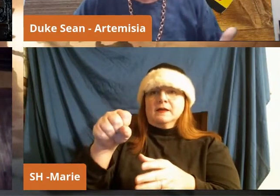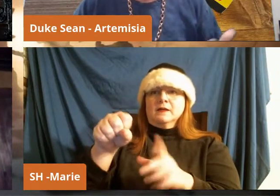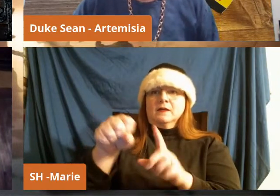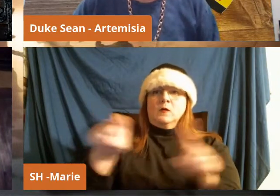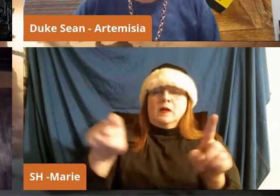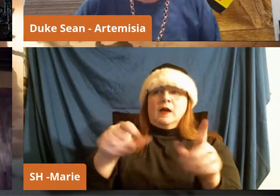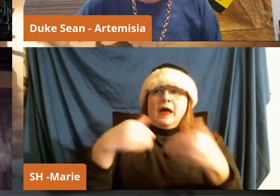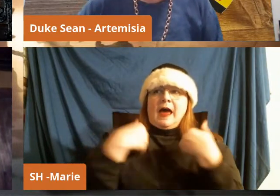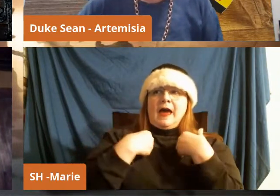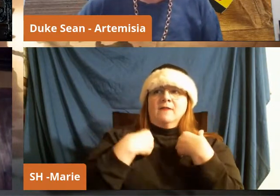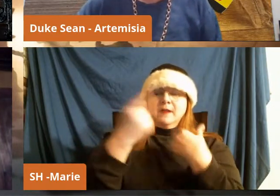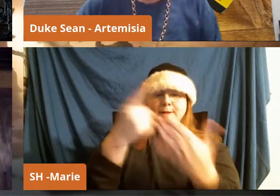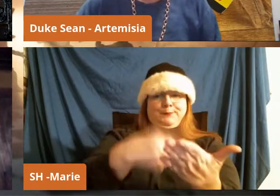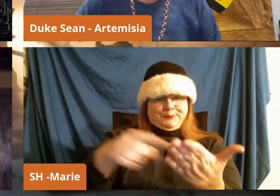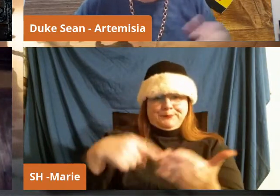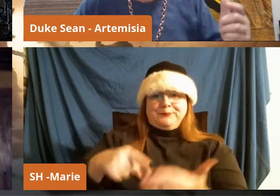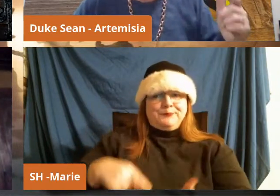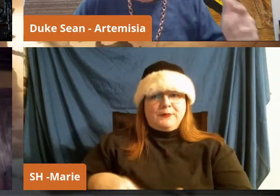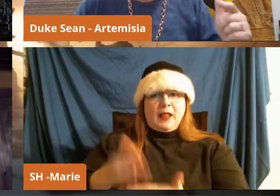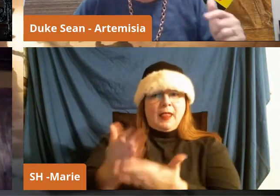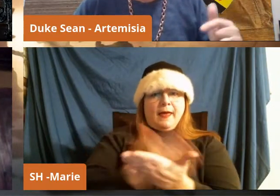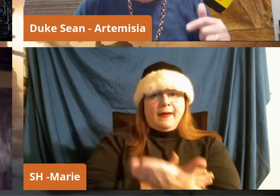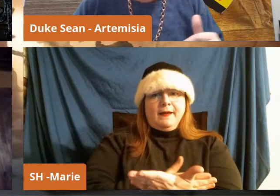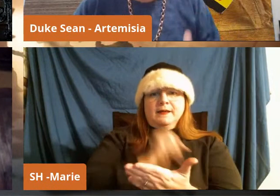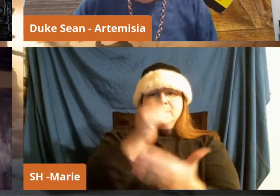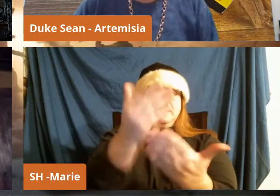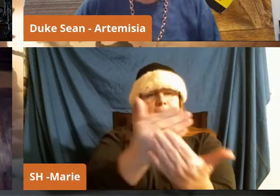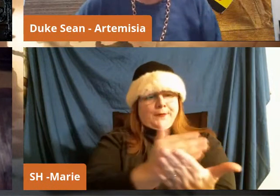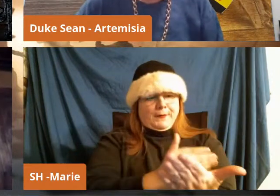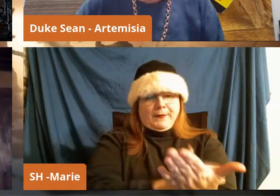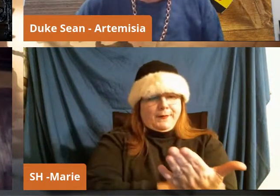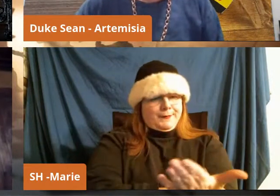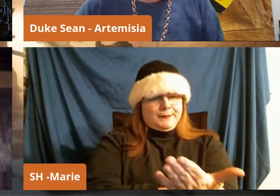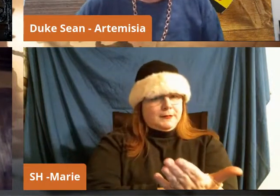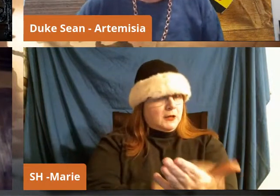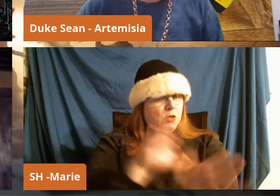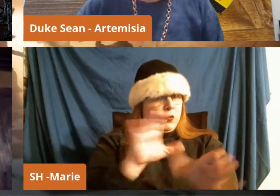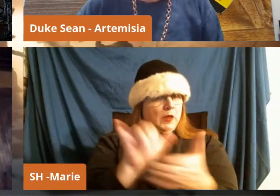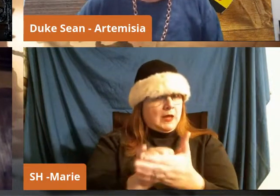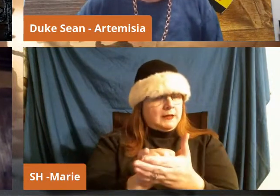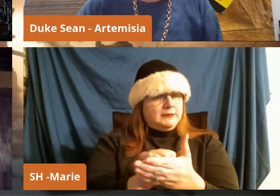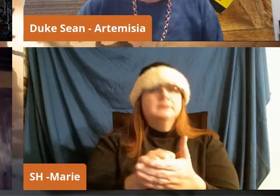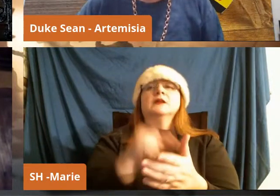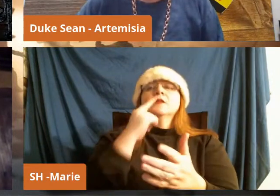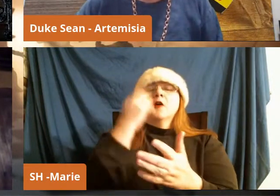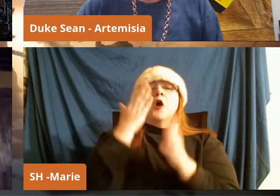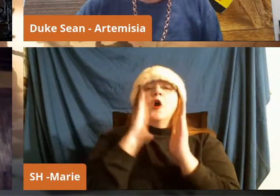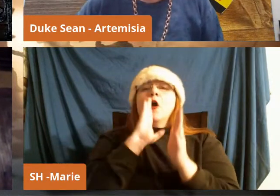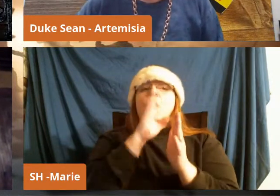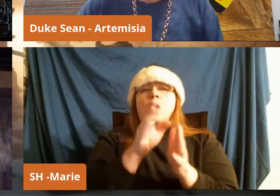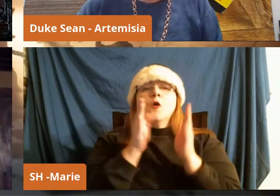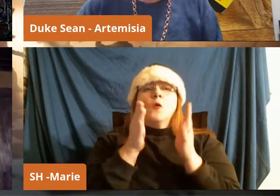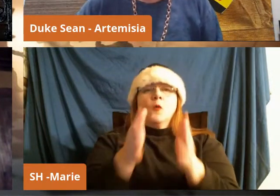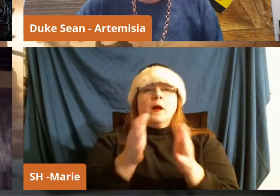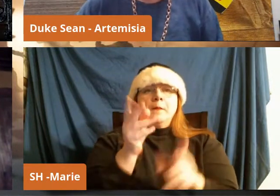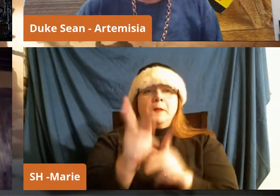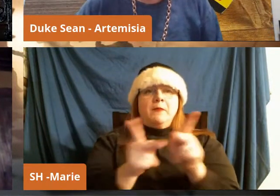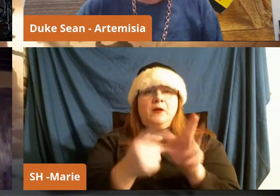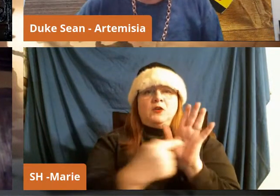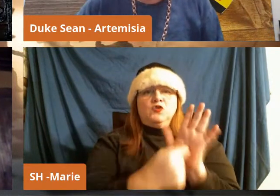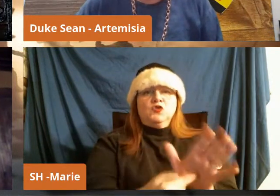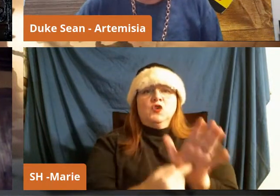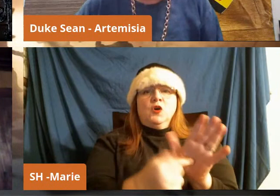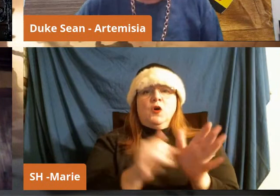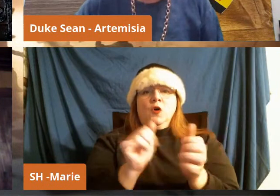a checklist, and without, does he do this, and this? And I think there are ways that people can display those